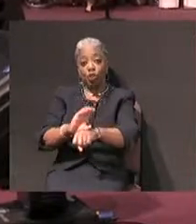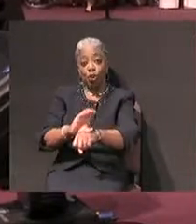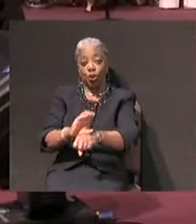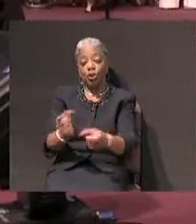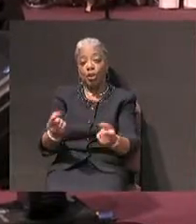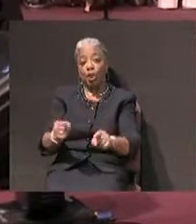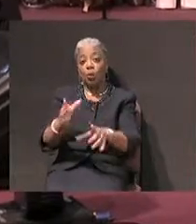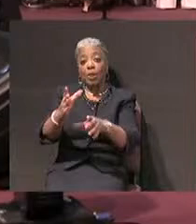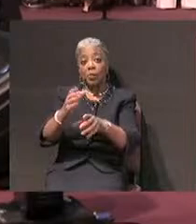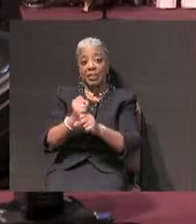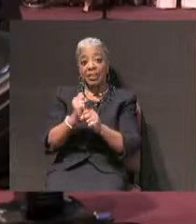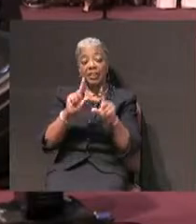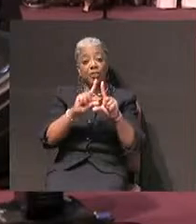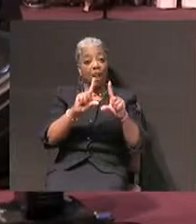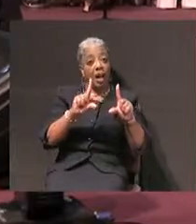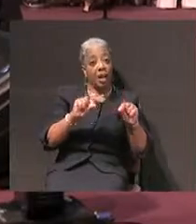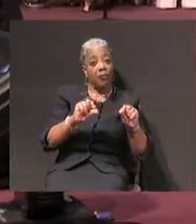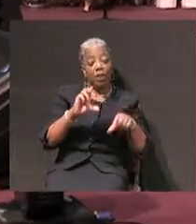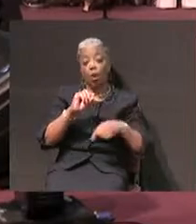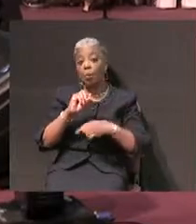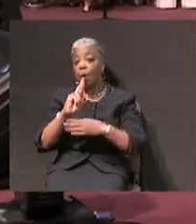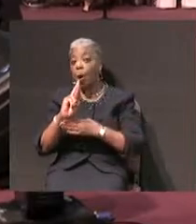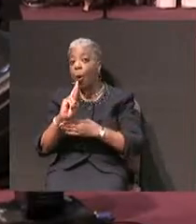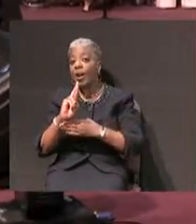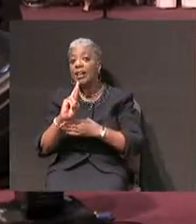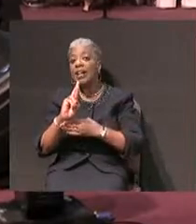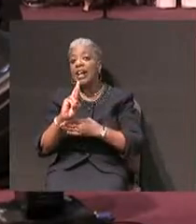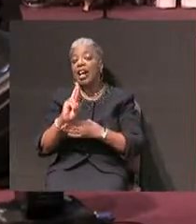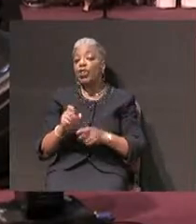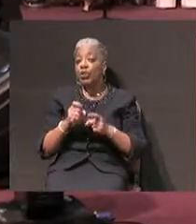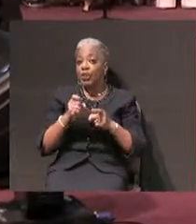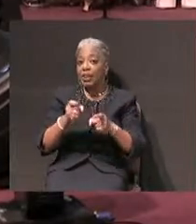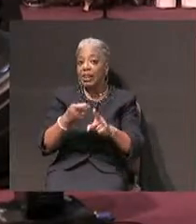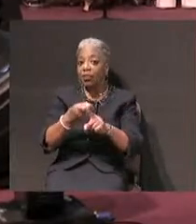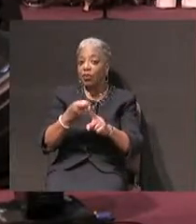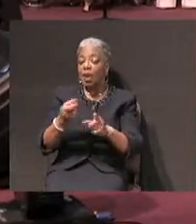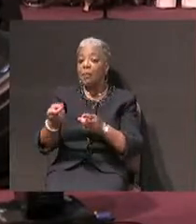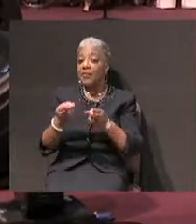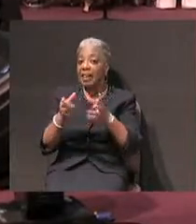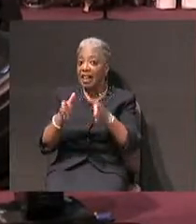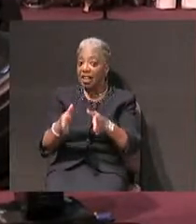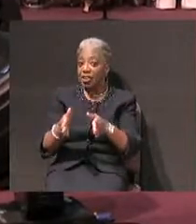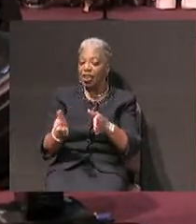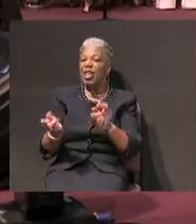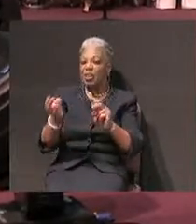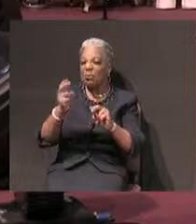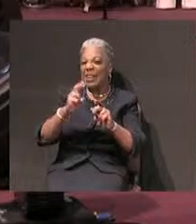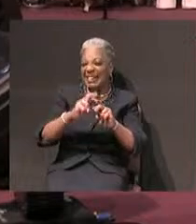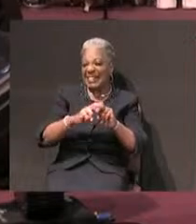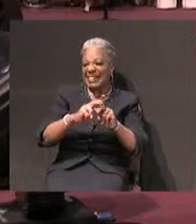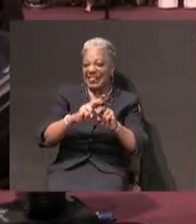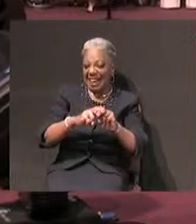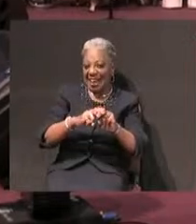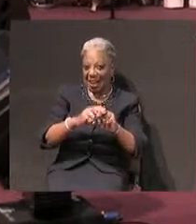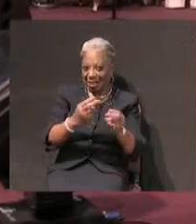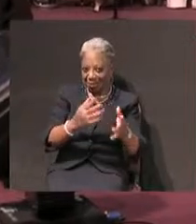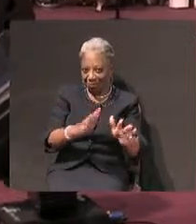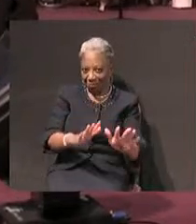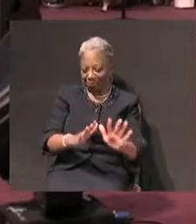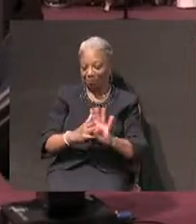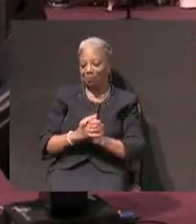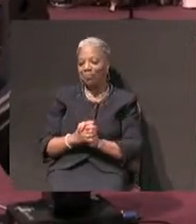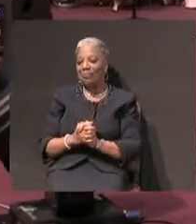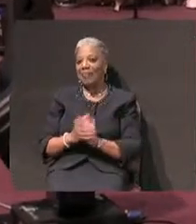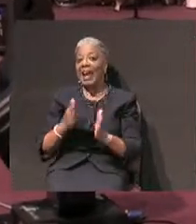your seat. And before I continue, I'm going to let Derek take over. What's up? Happy Easter,